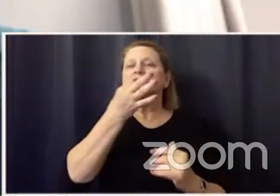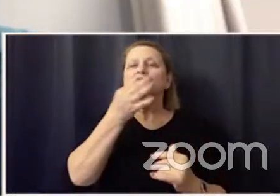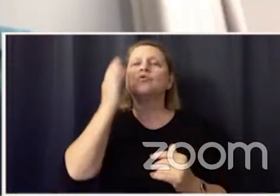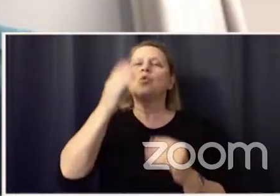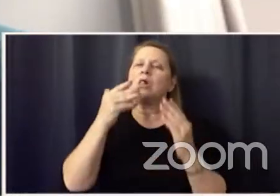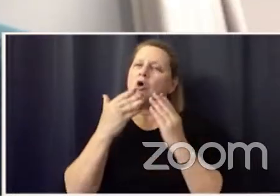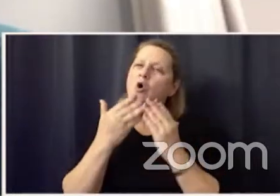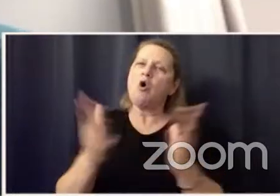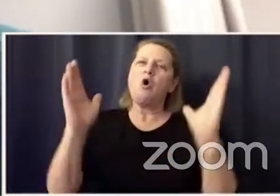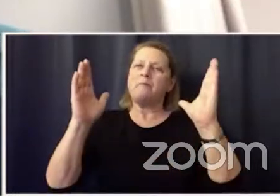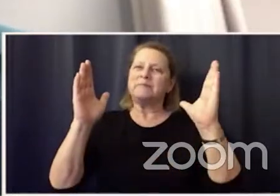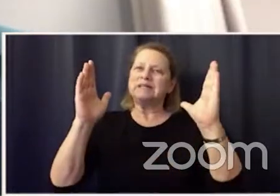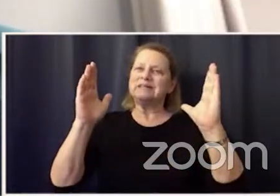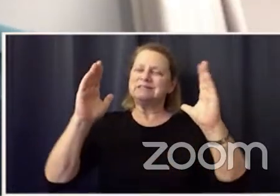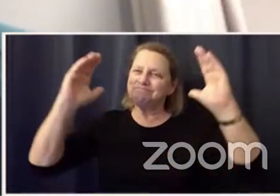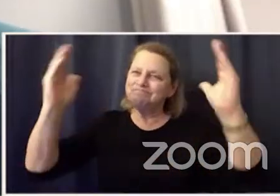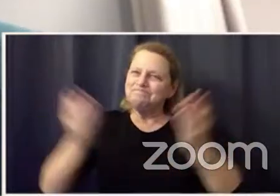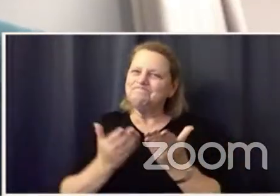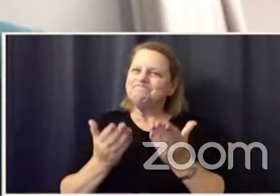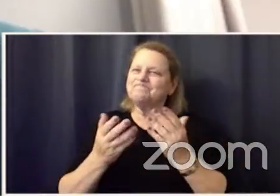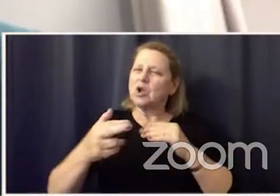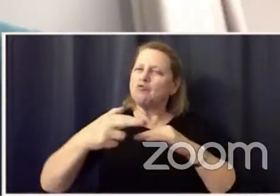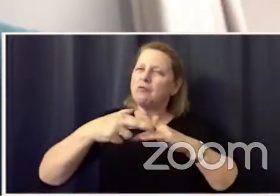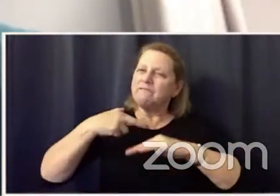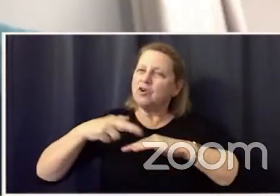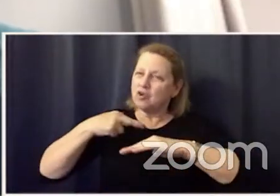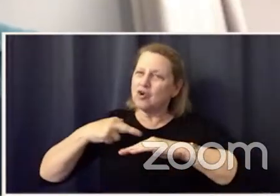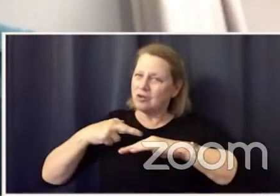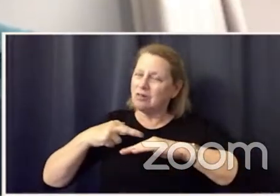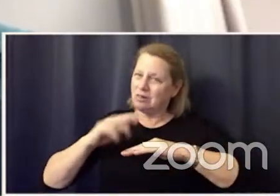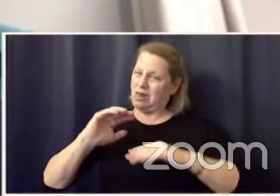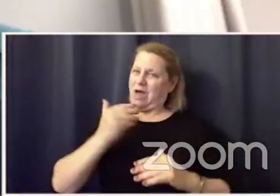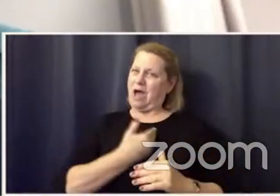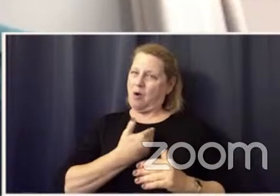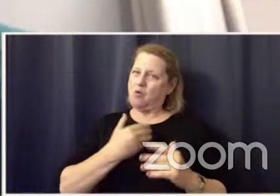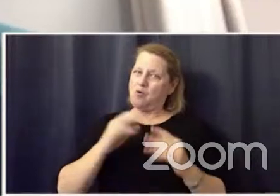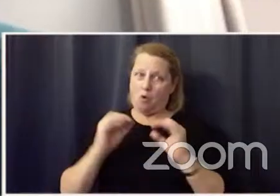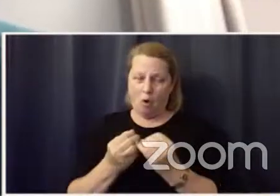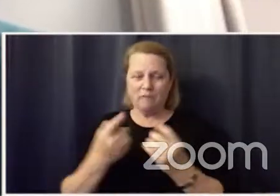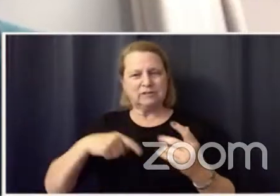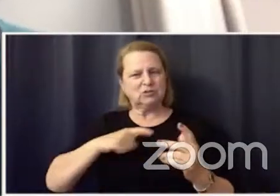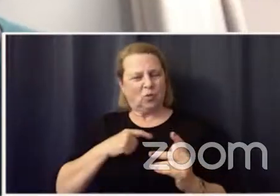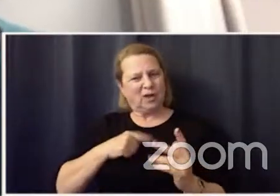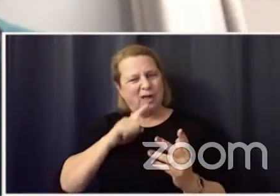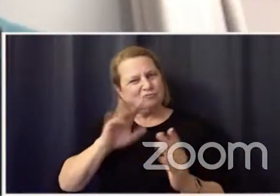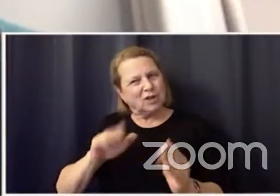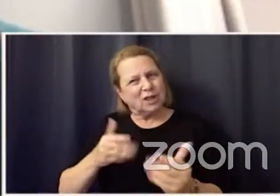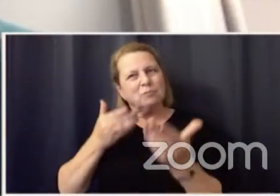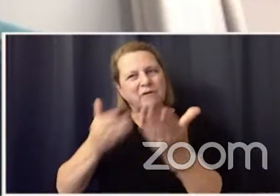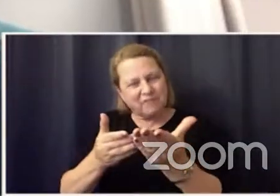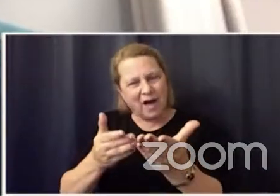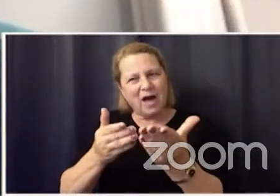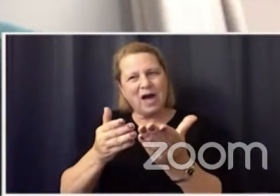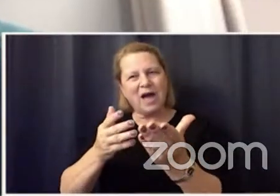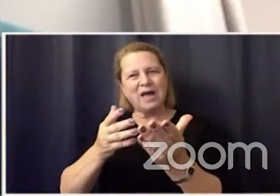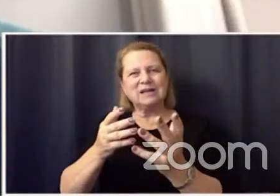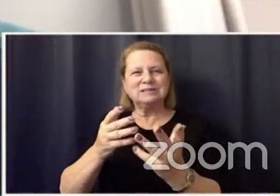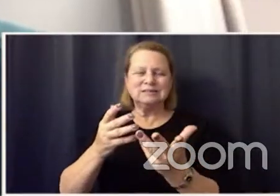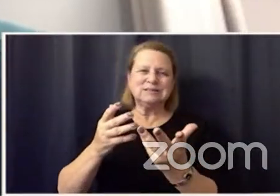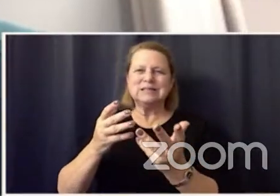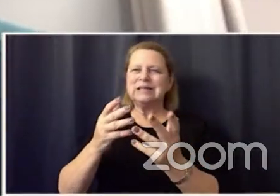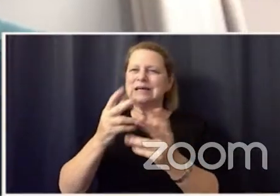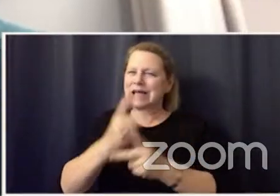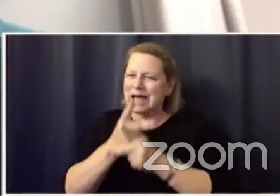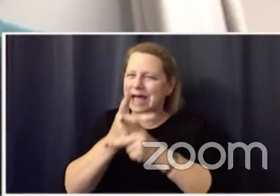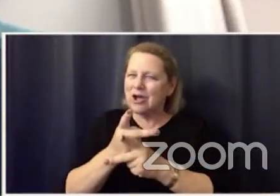doors to this kind of referral-based office that can provide truly trauma-informed care to